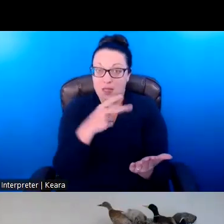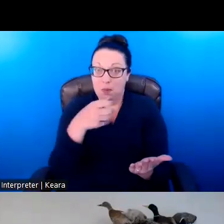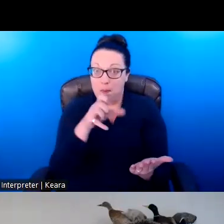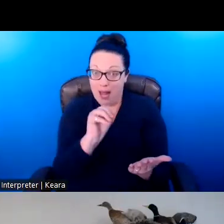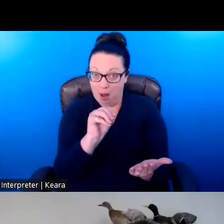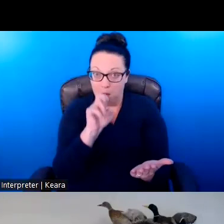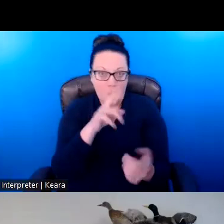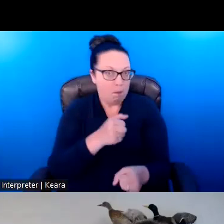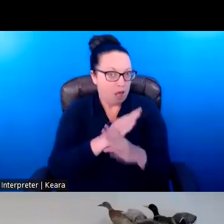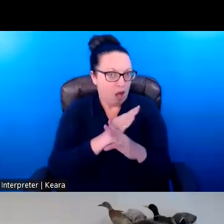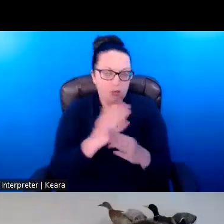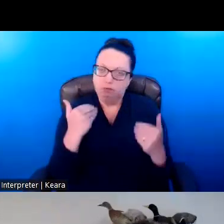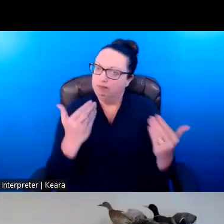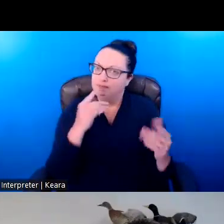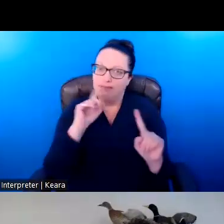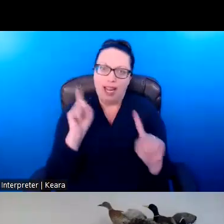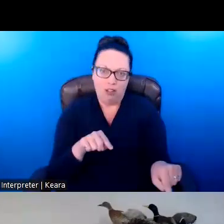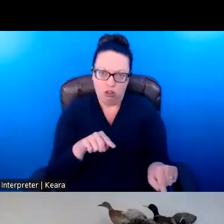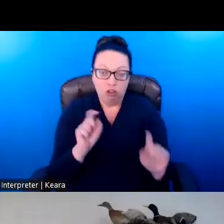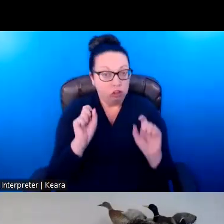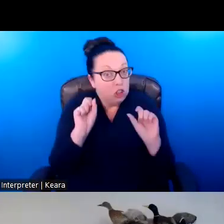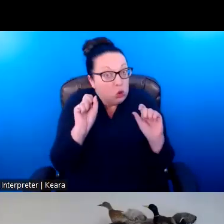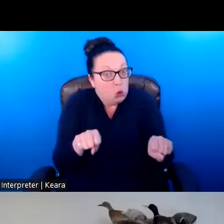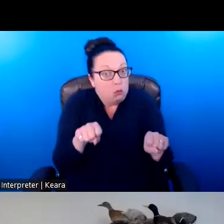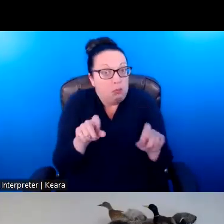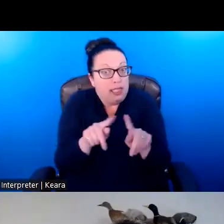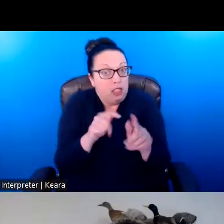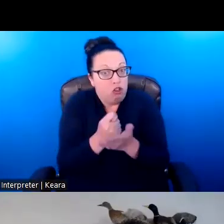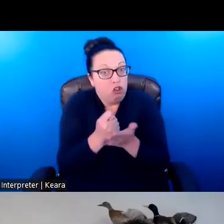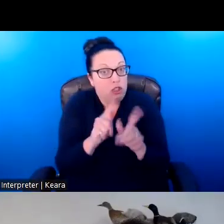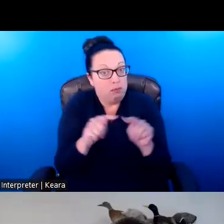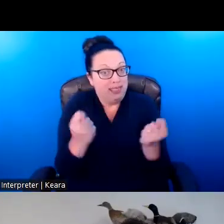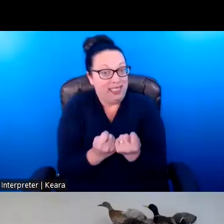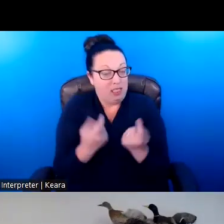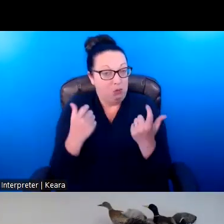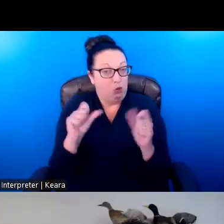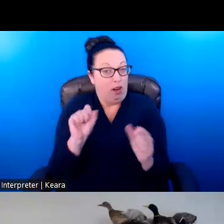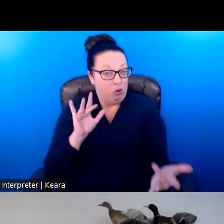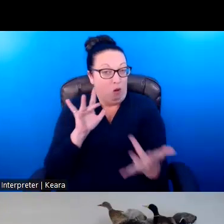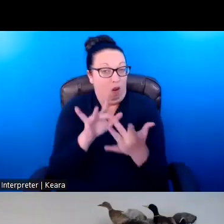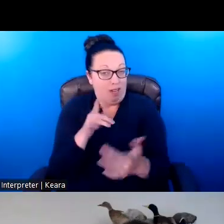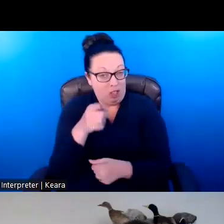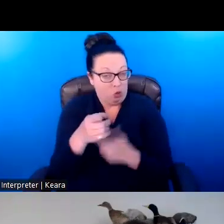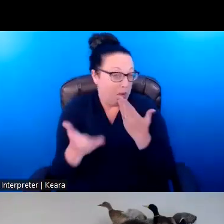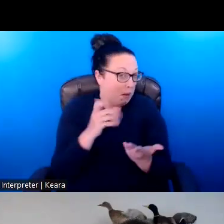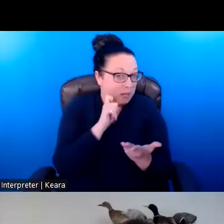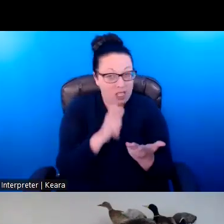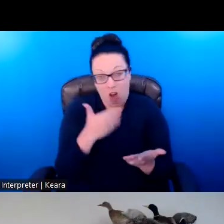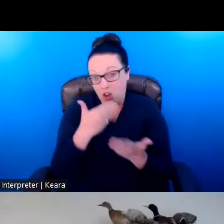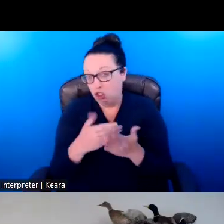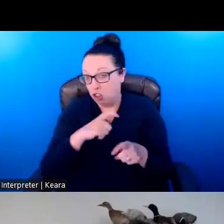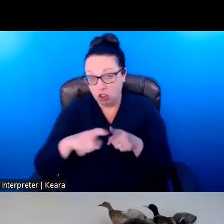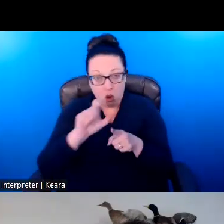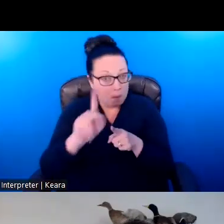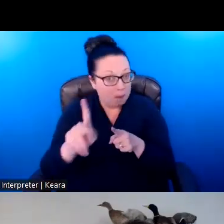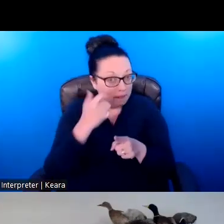it could easily be someone from the treatment team trying to reach you, and they may not have a good call back number. They may not, a